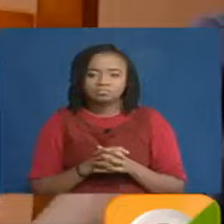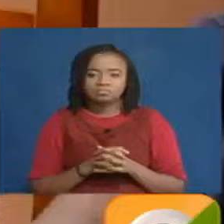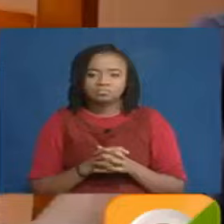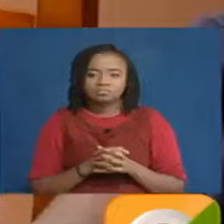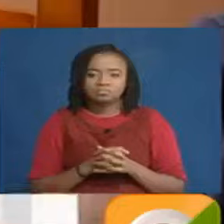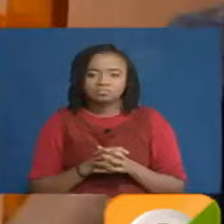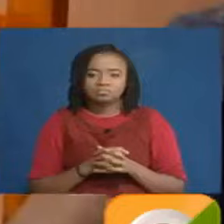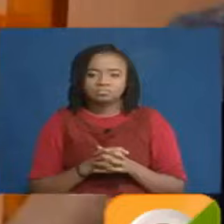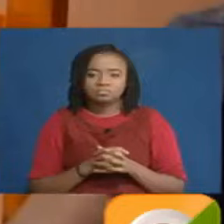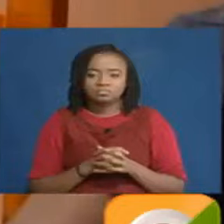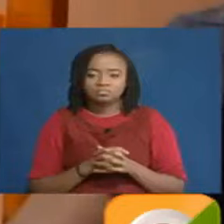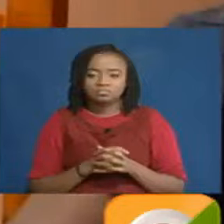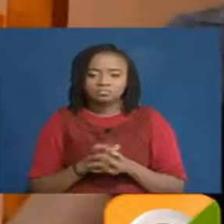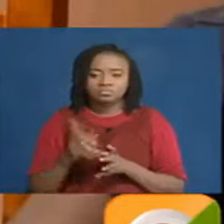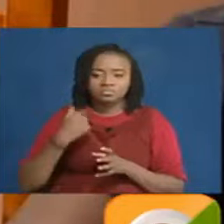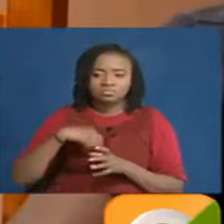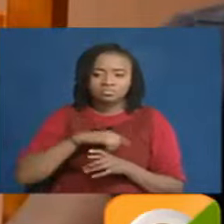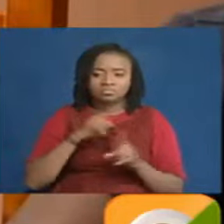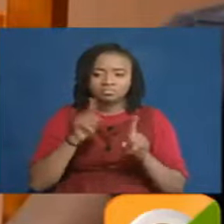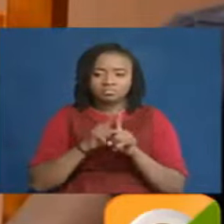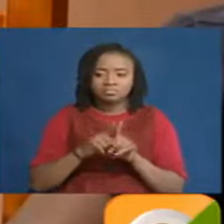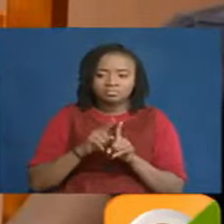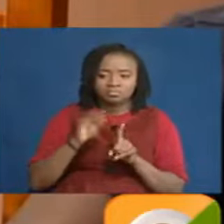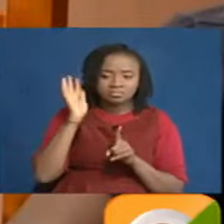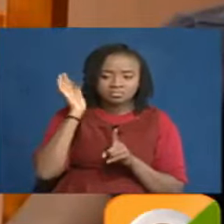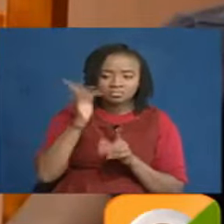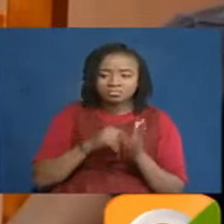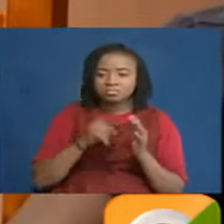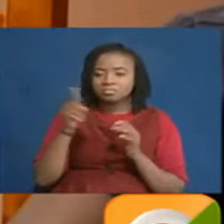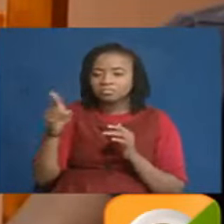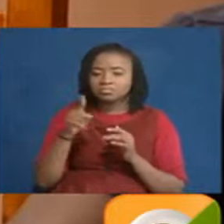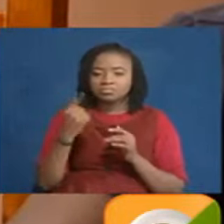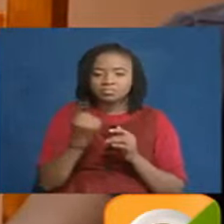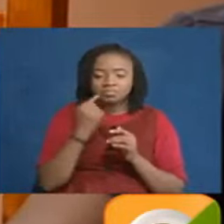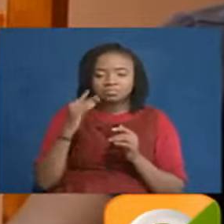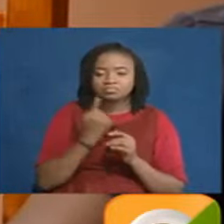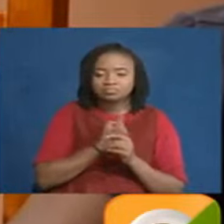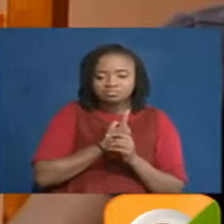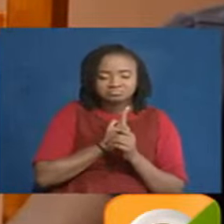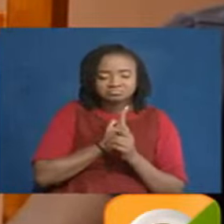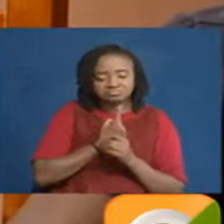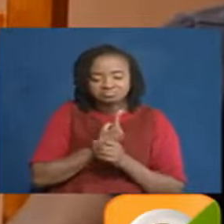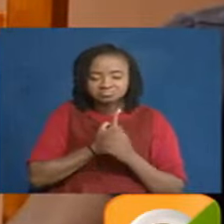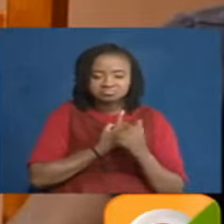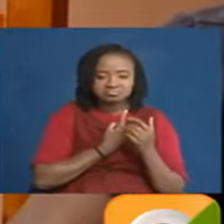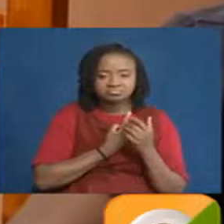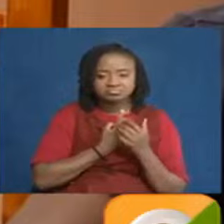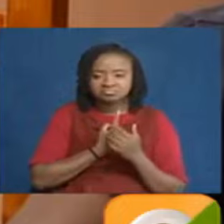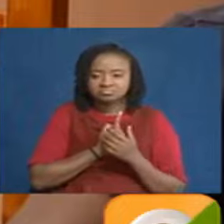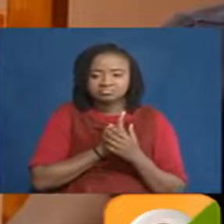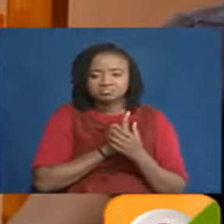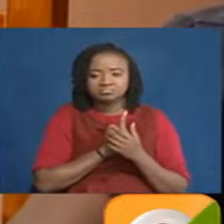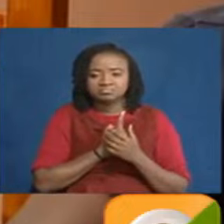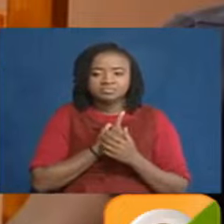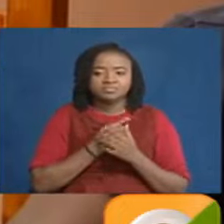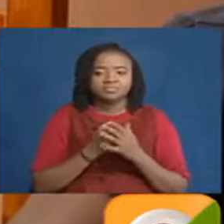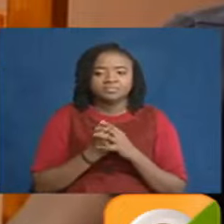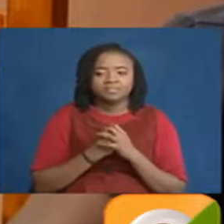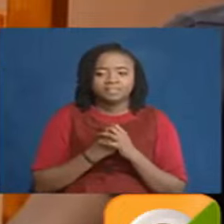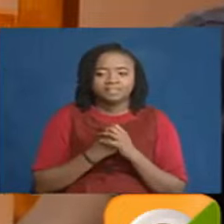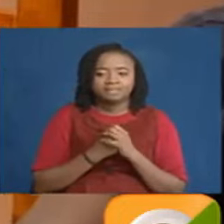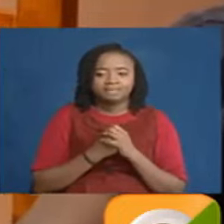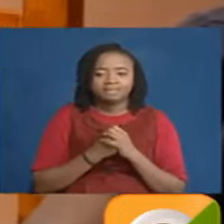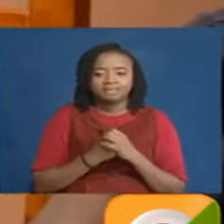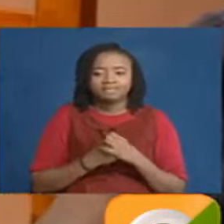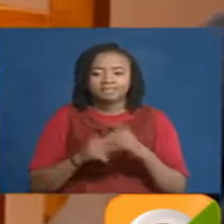like that. We are told that she used to keep to herself. She's kind of a controvert girl.